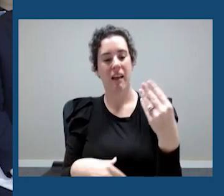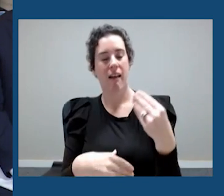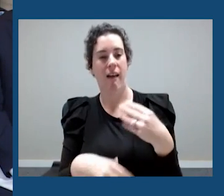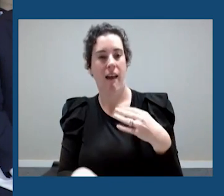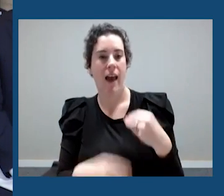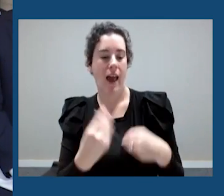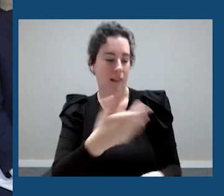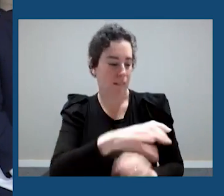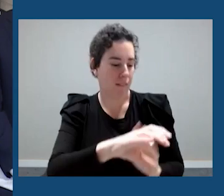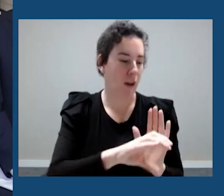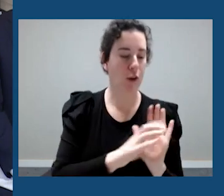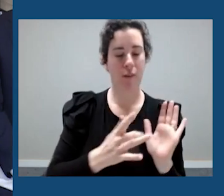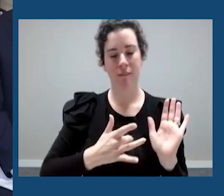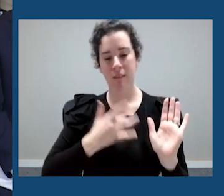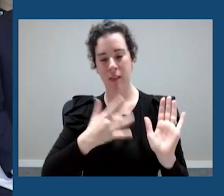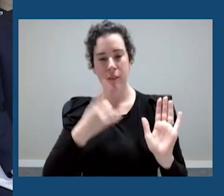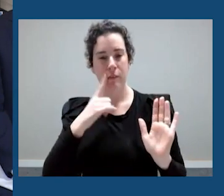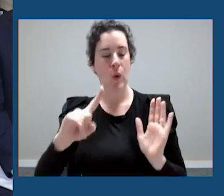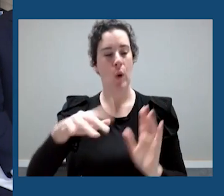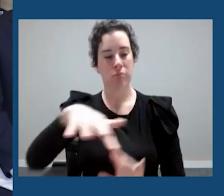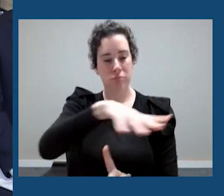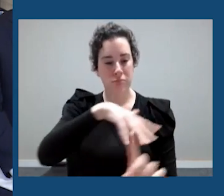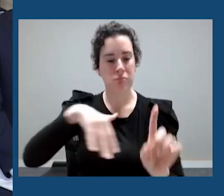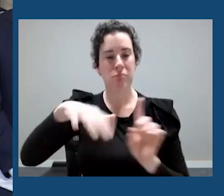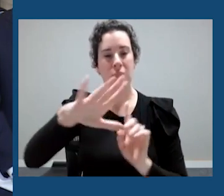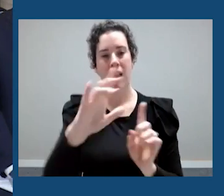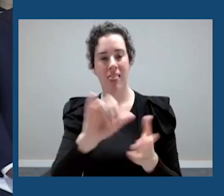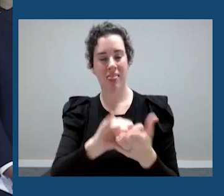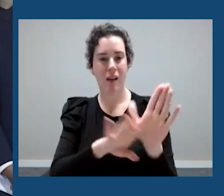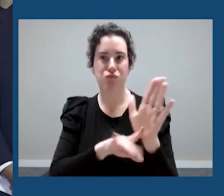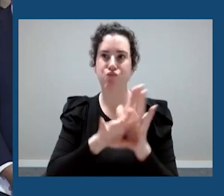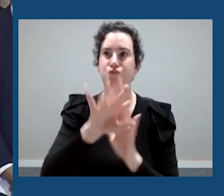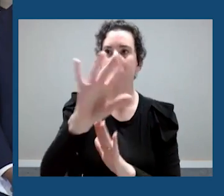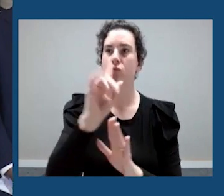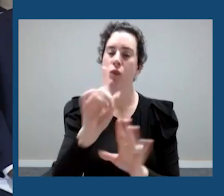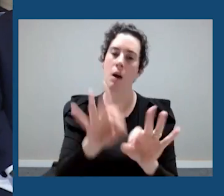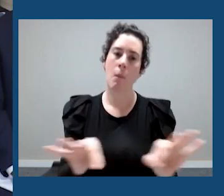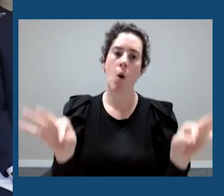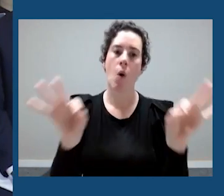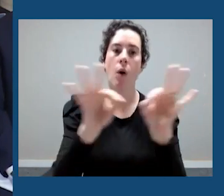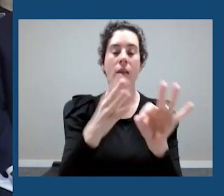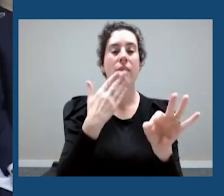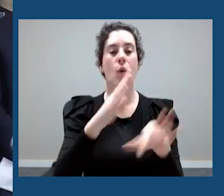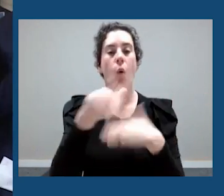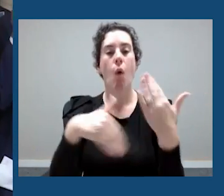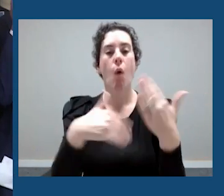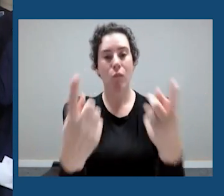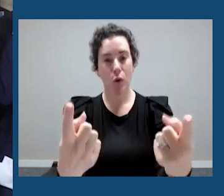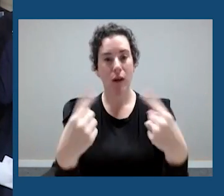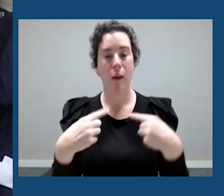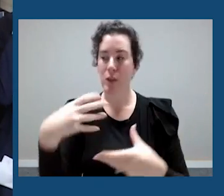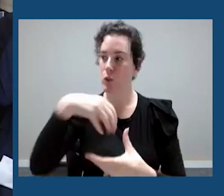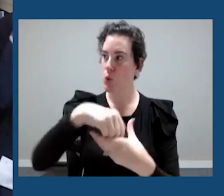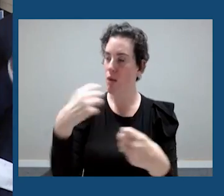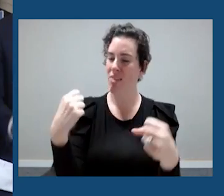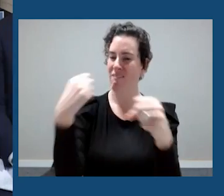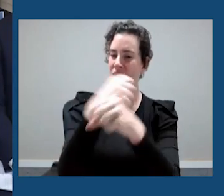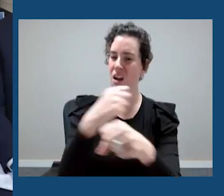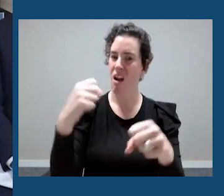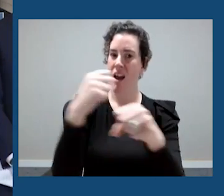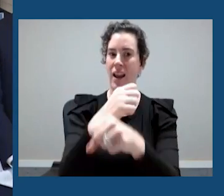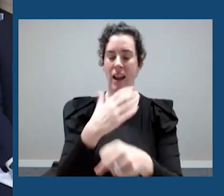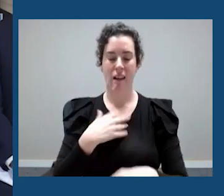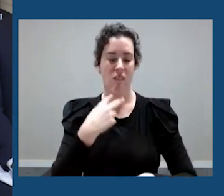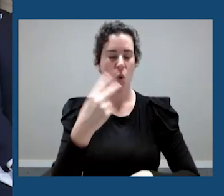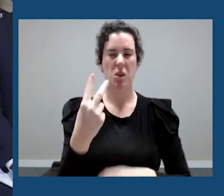that vitality, which is so important. So thank all of you for being here today, joining this fight, making our voices loud and heard right